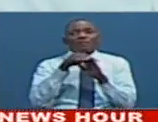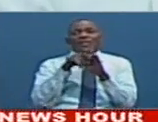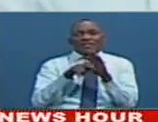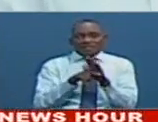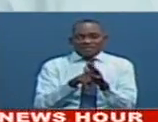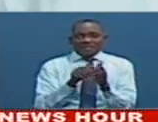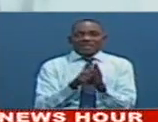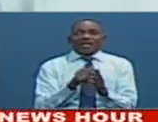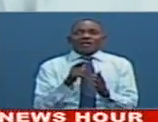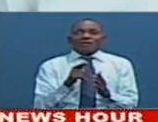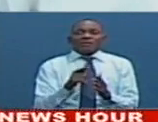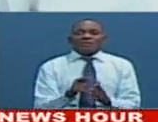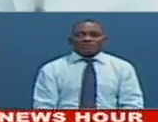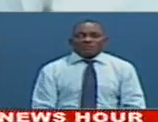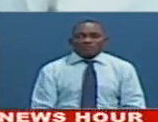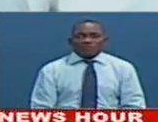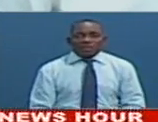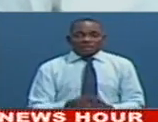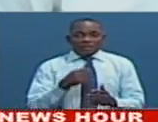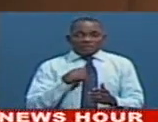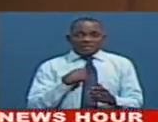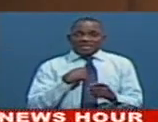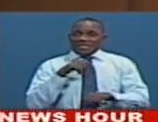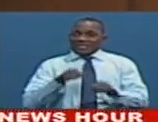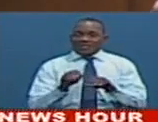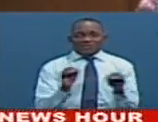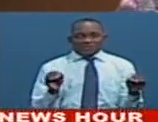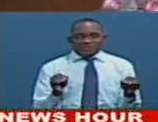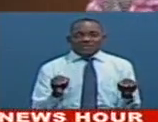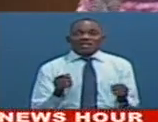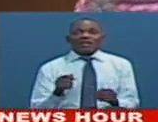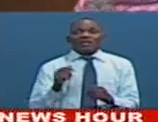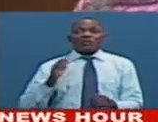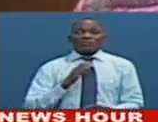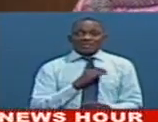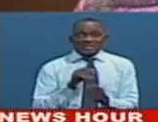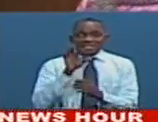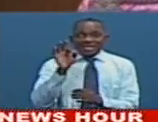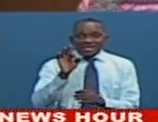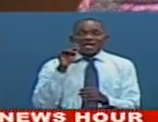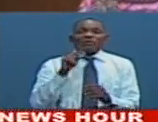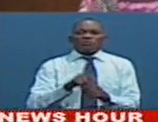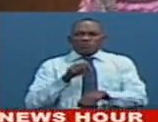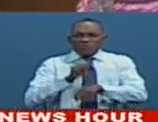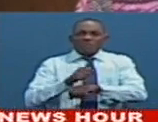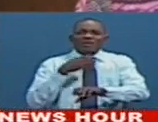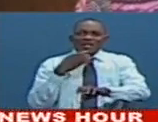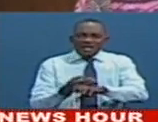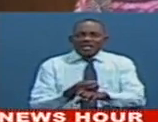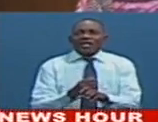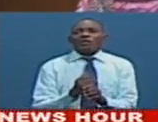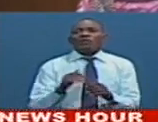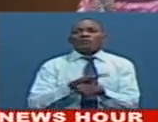that relate to the issue. I have no doubt that they will execute this constitutional duty to the very